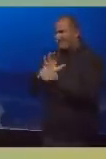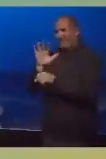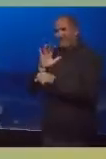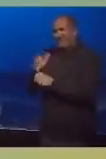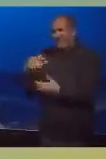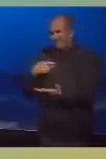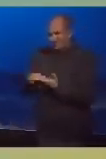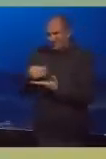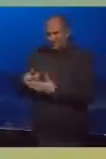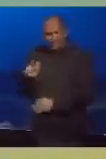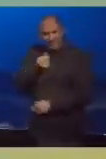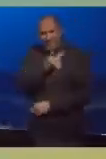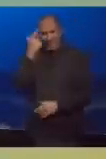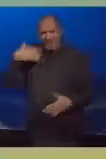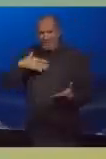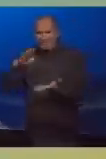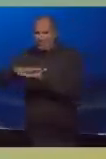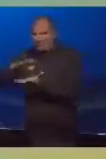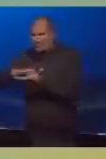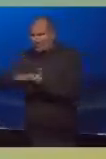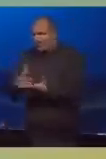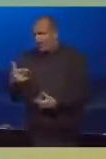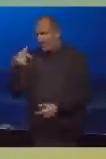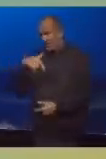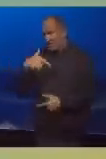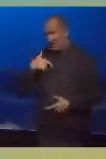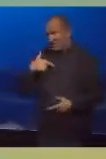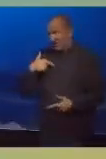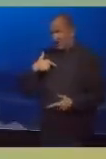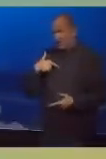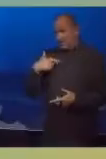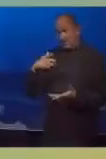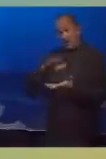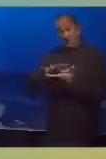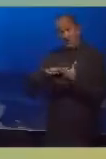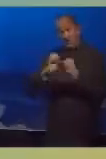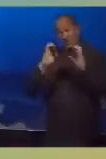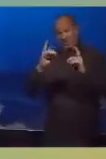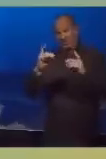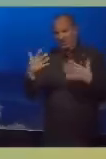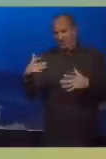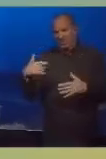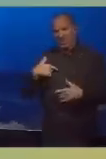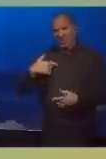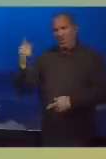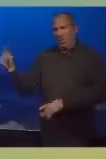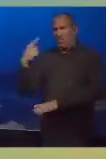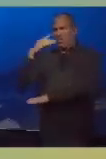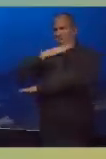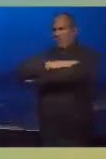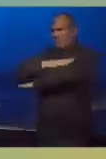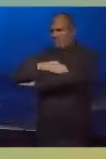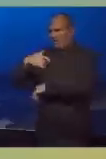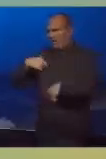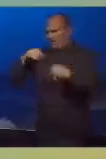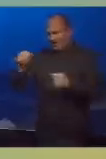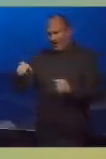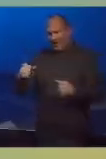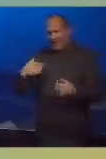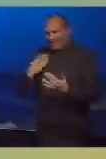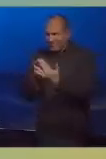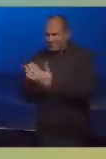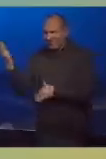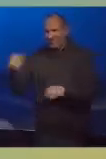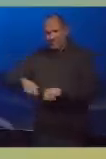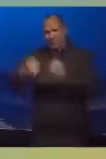fund my education. And this education was, to me, the only platform and the only gateway out of